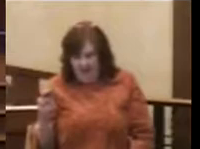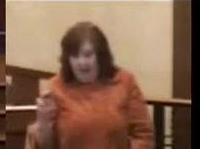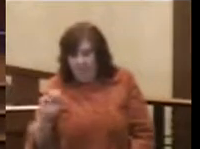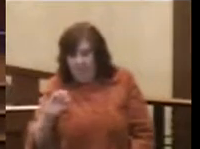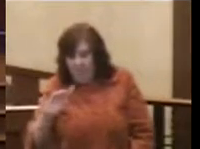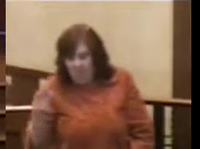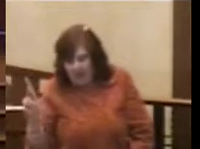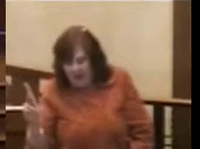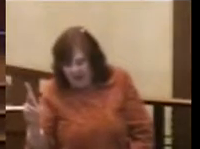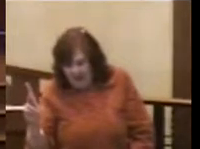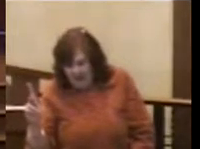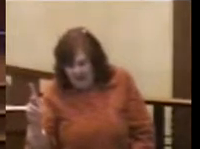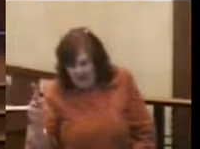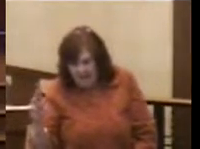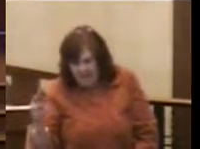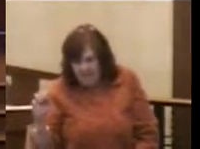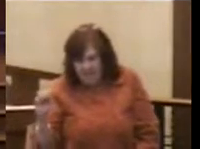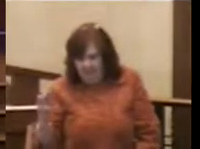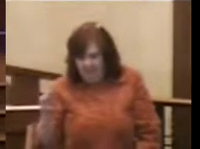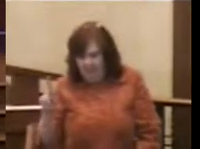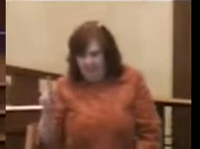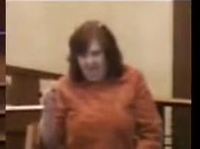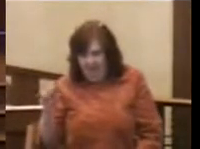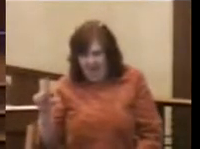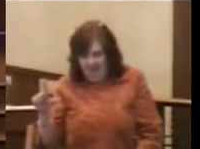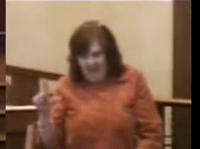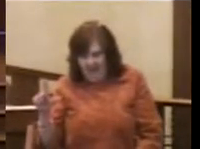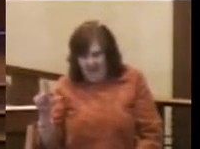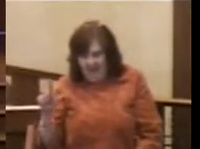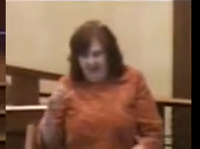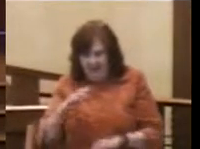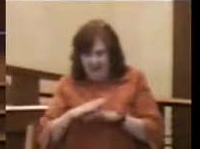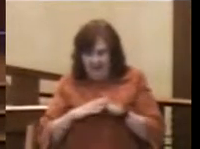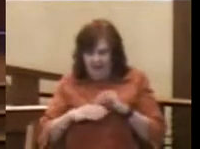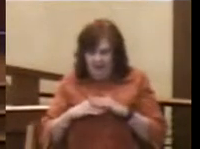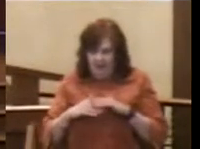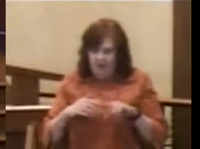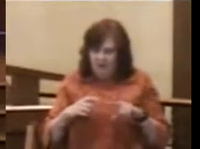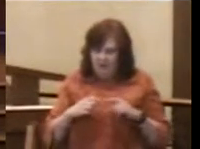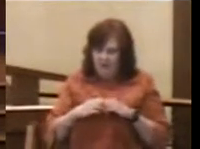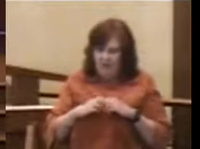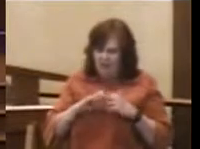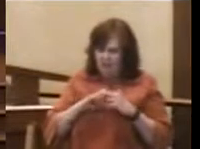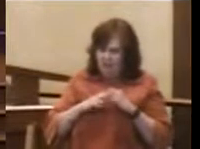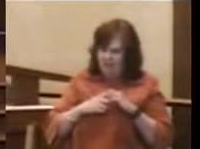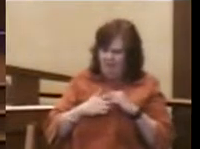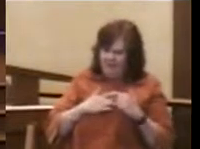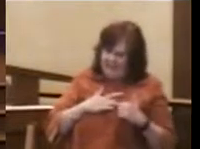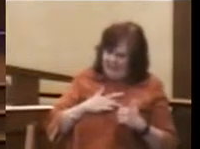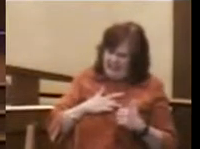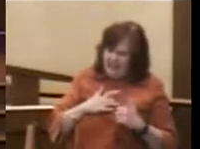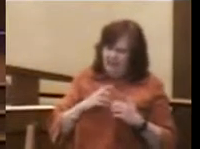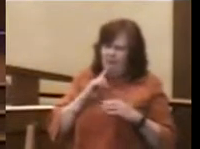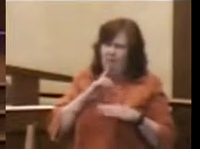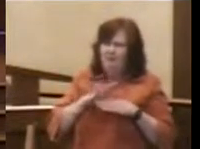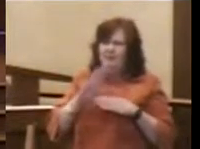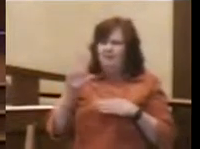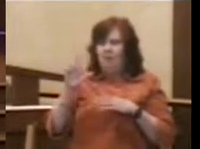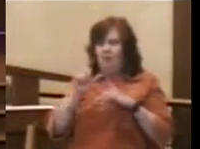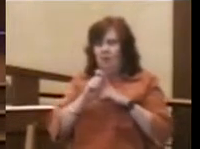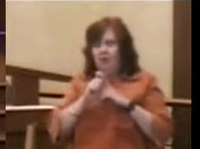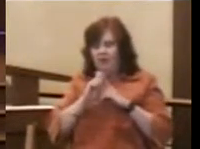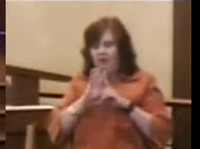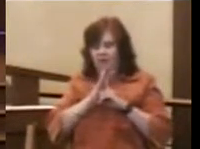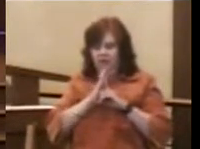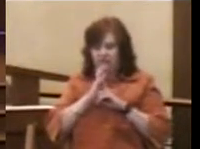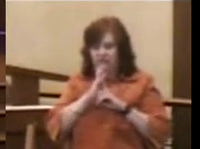Mark Smith, and Marvel Betts. Comfort those with troubled hearts with the promises of your word. Surround